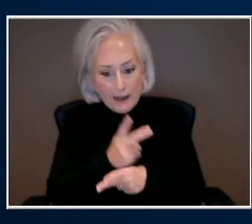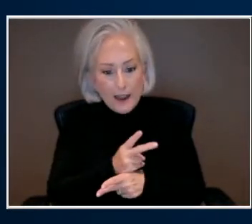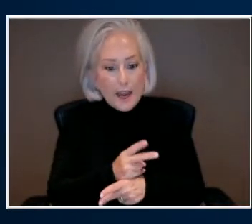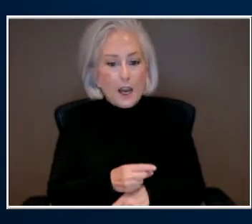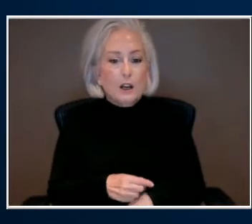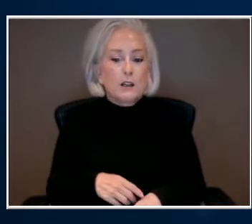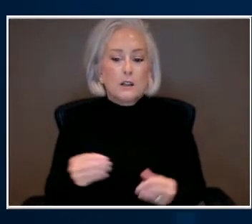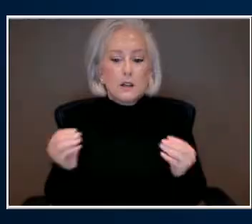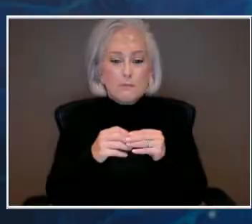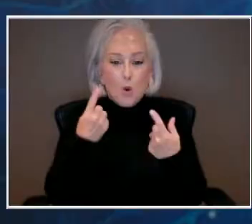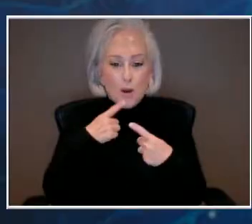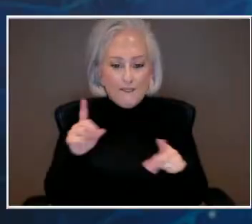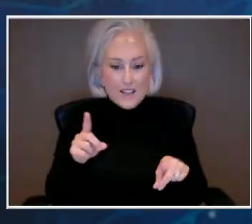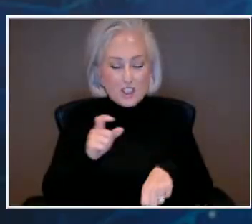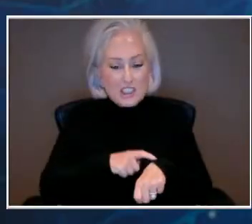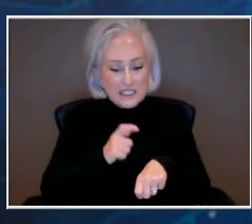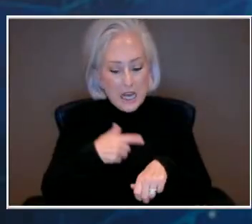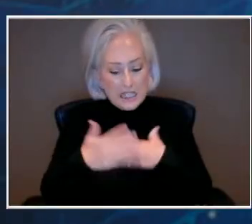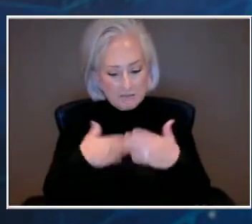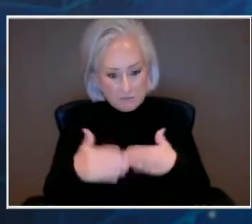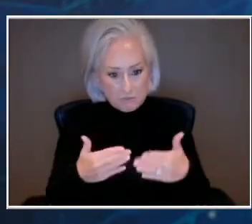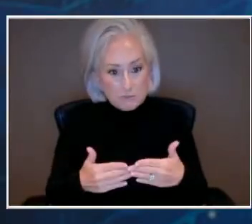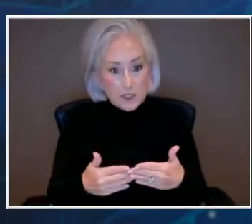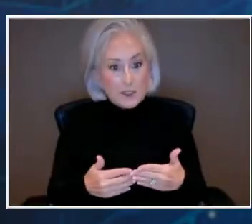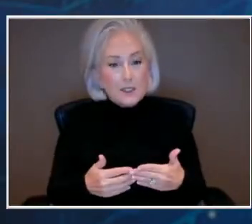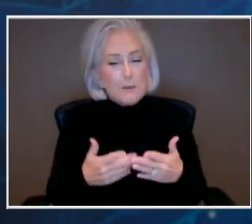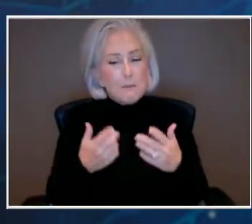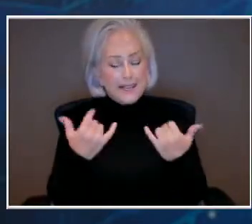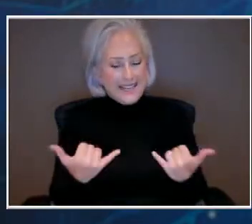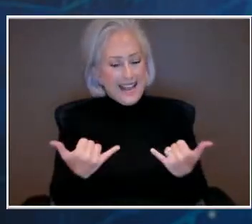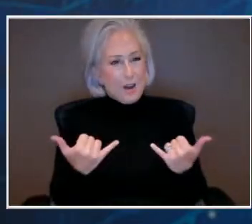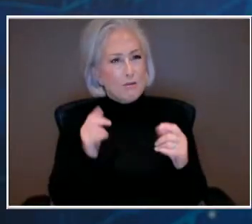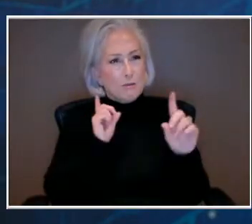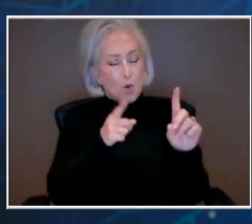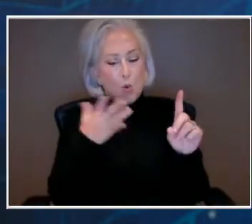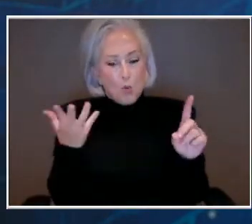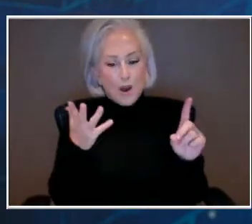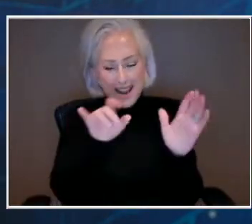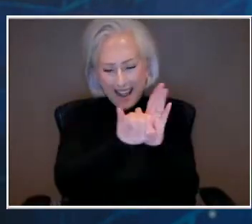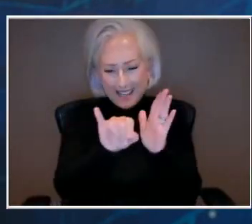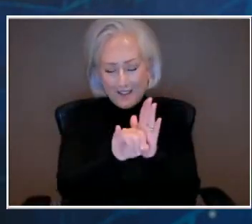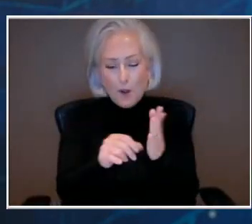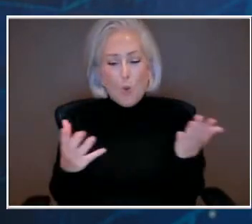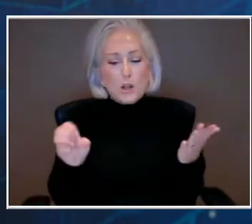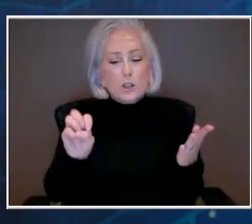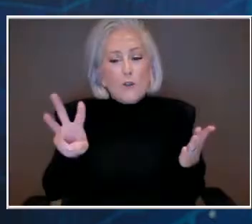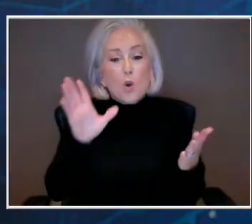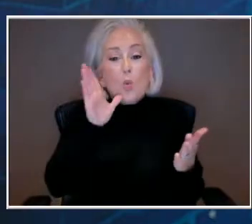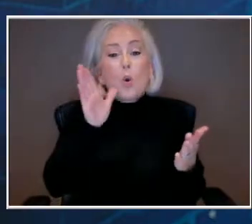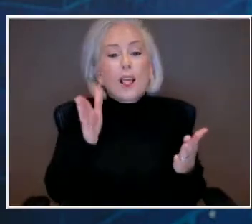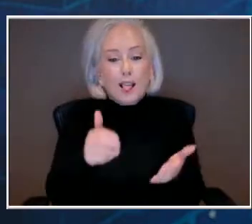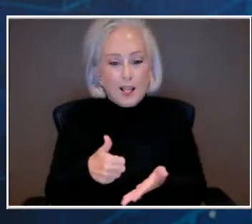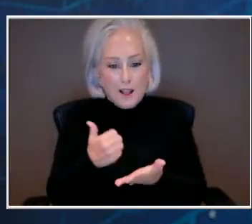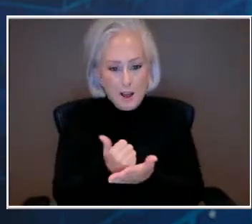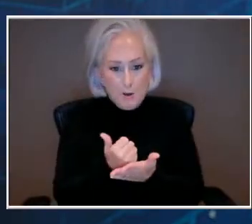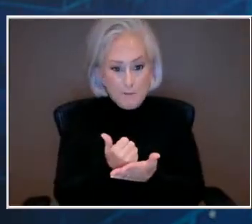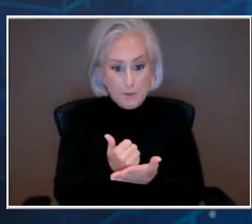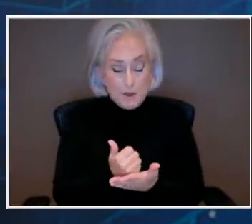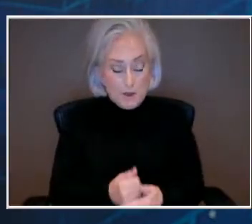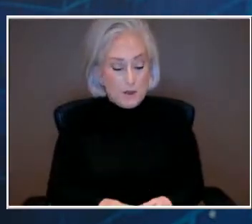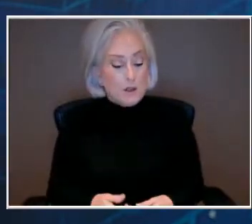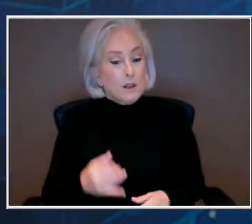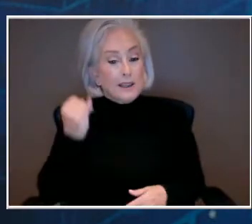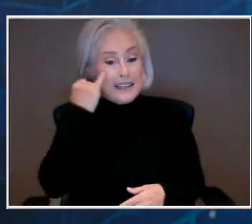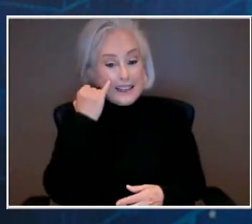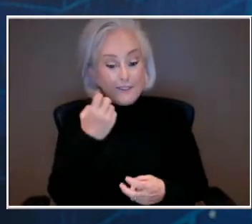do that in different settings, and that's our goal. And when you think about, will this free up radiologists to do the complex